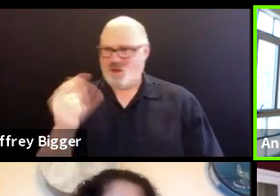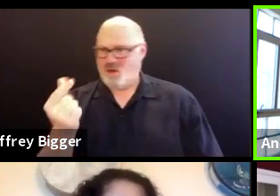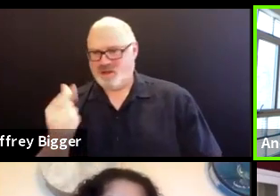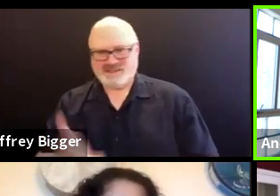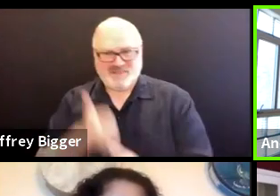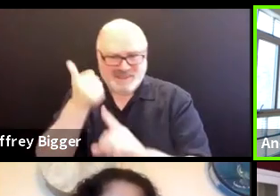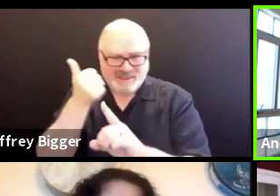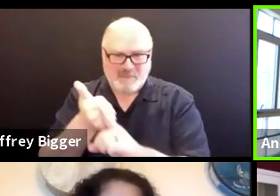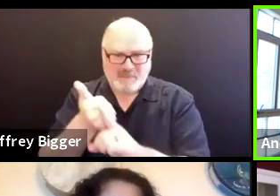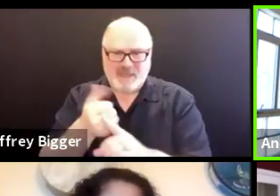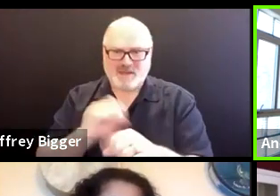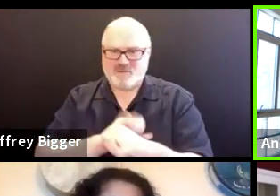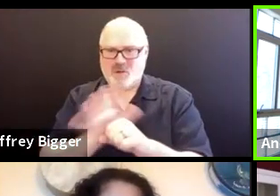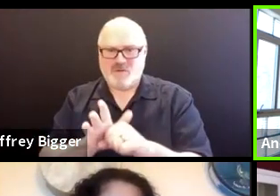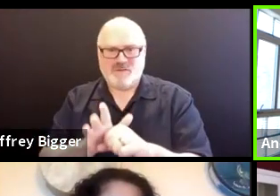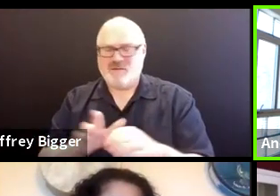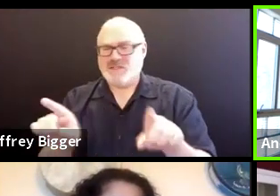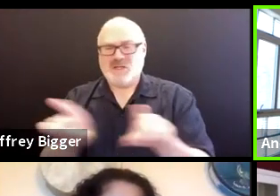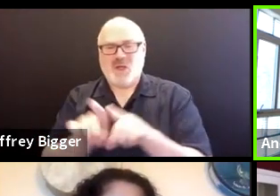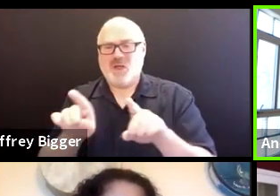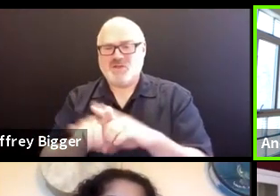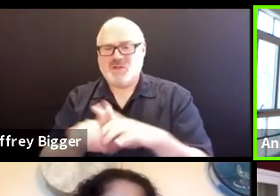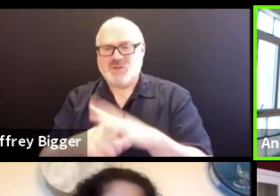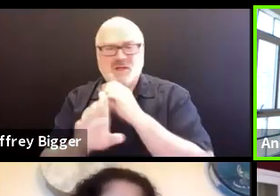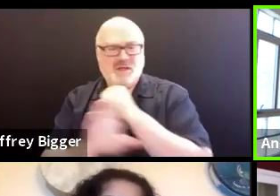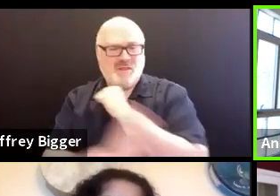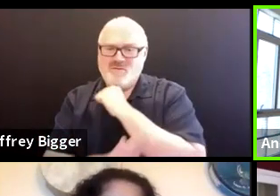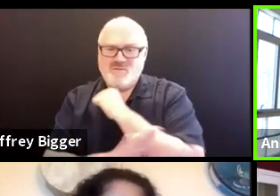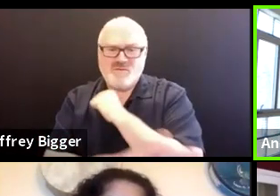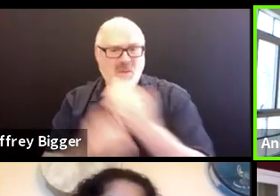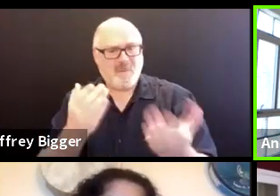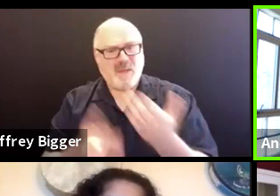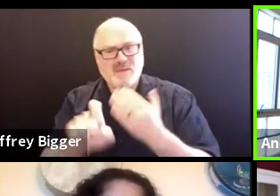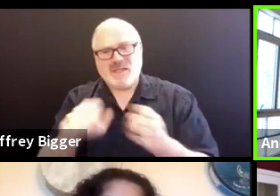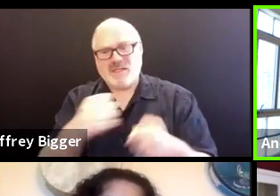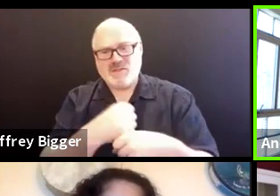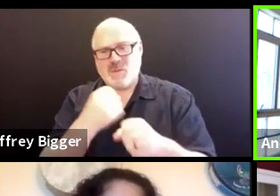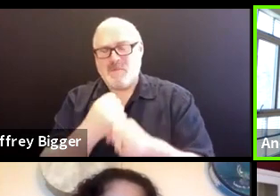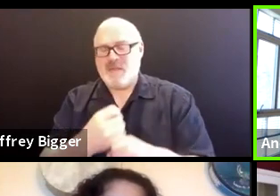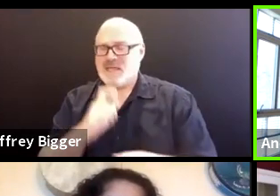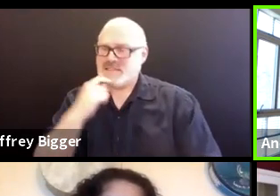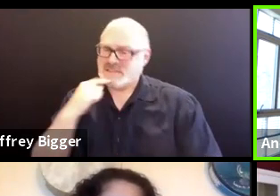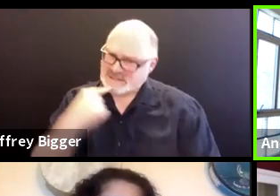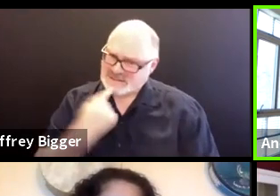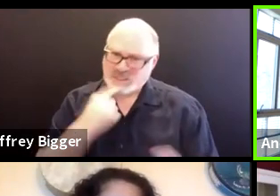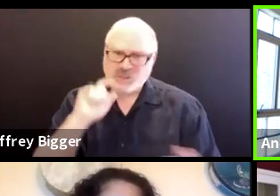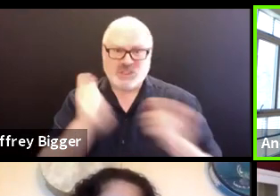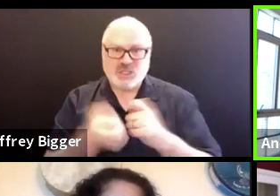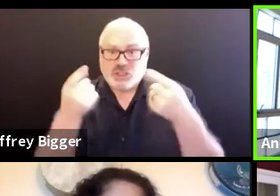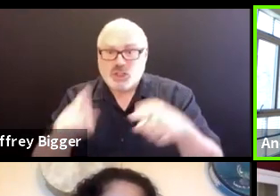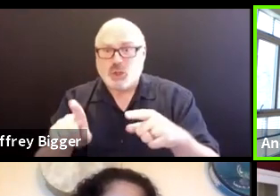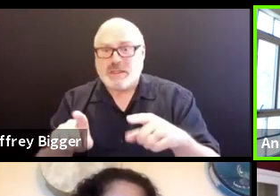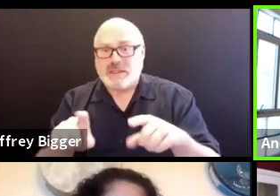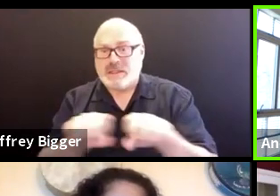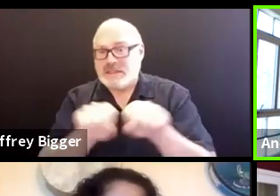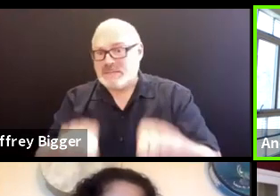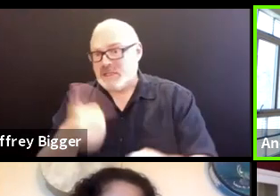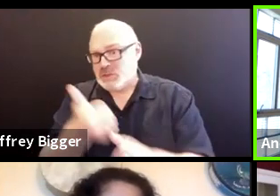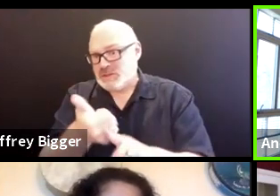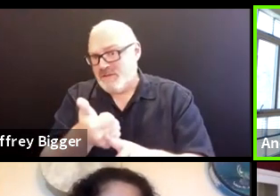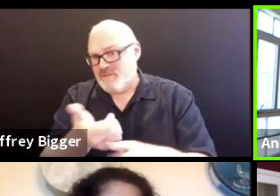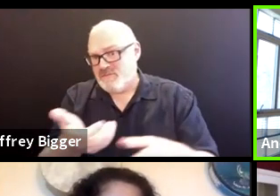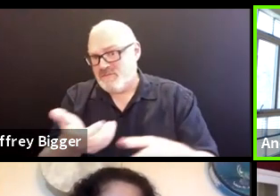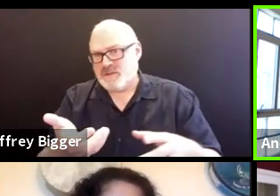of this and well into the fall. We may have to make, you know, drastic changes during the semester, whether it be,